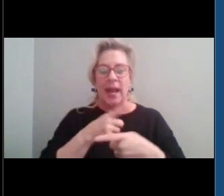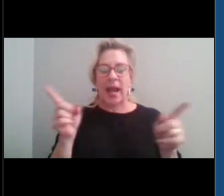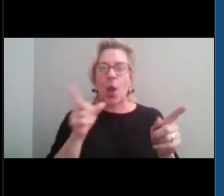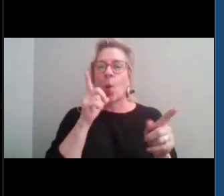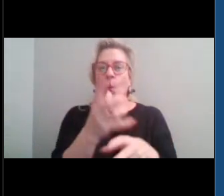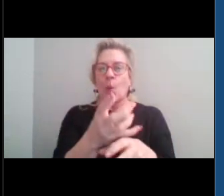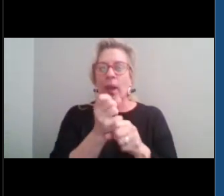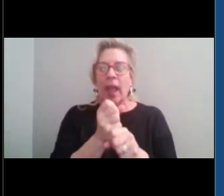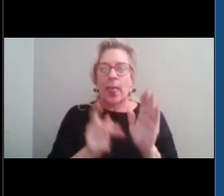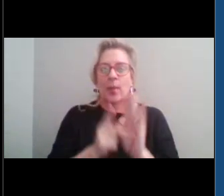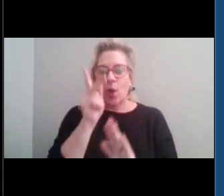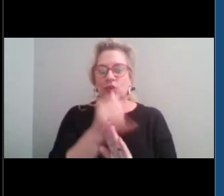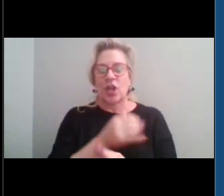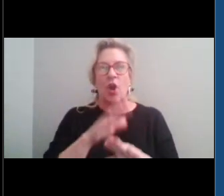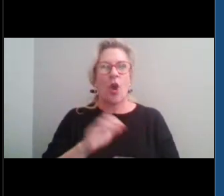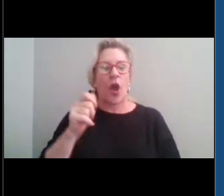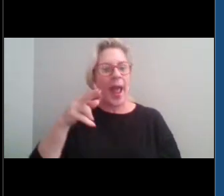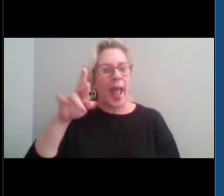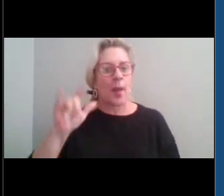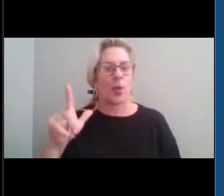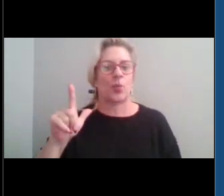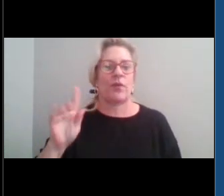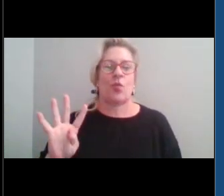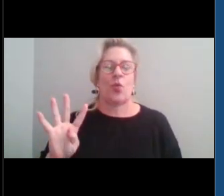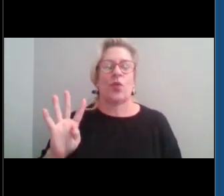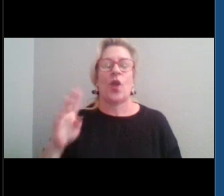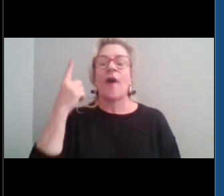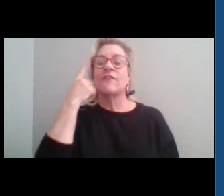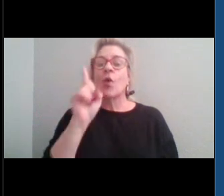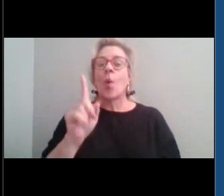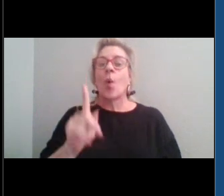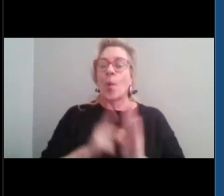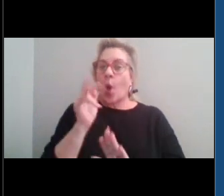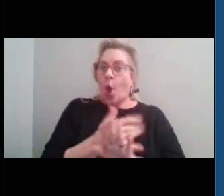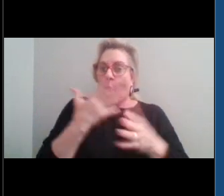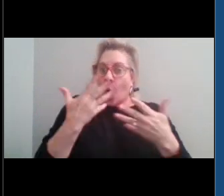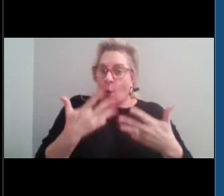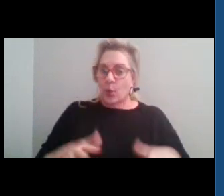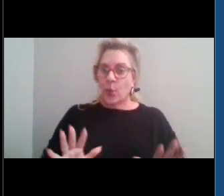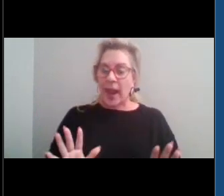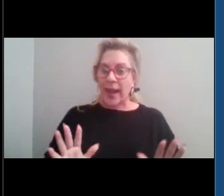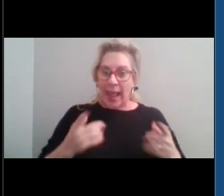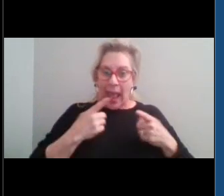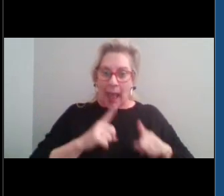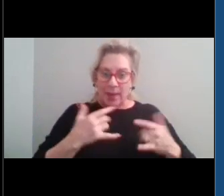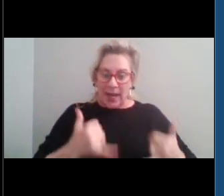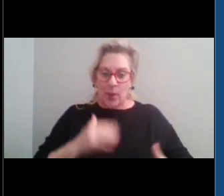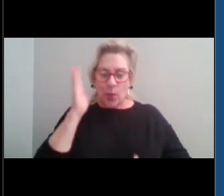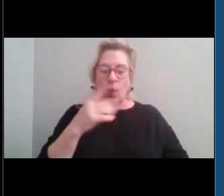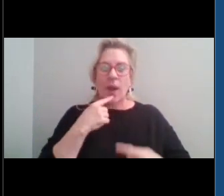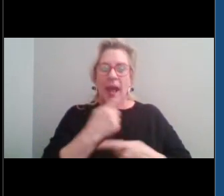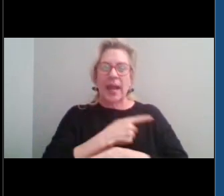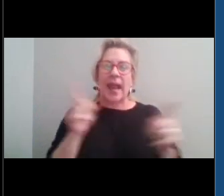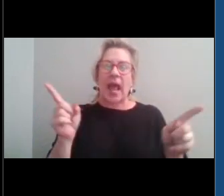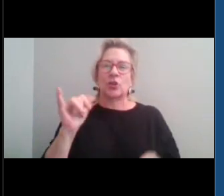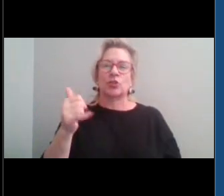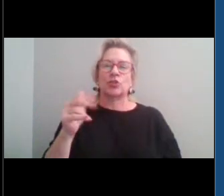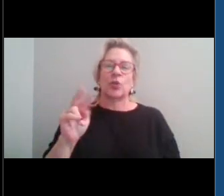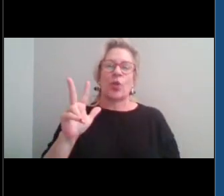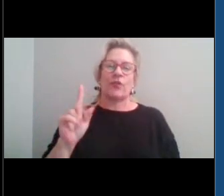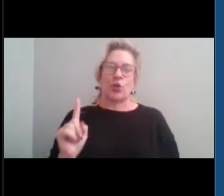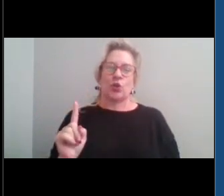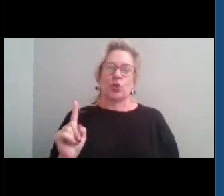April 24th. For existing projects, we expect to announce those awards on January 31st. So